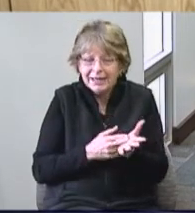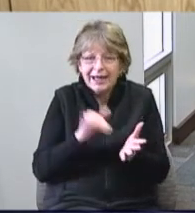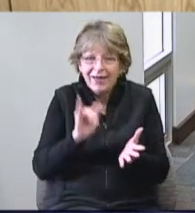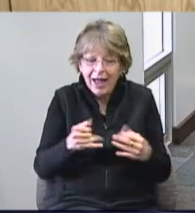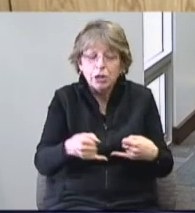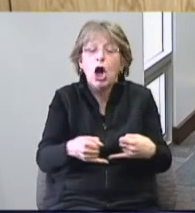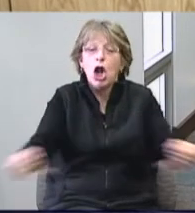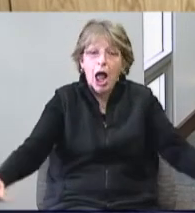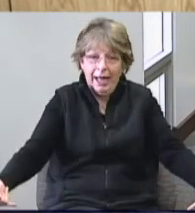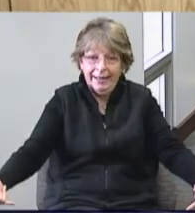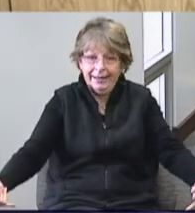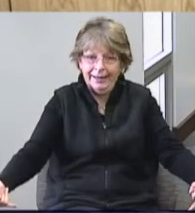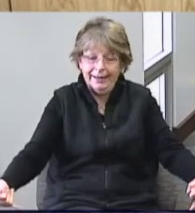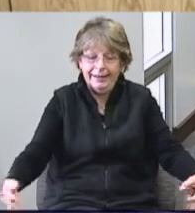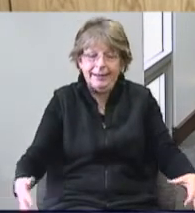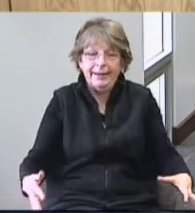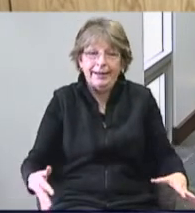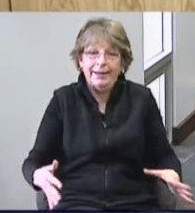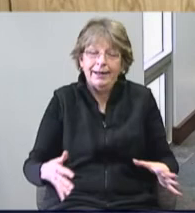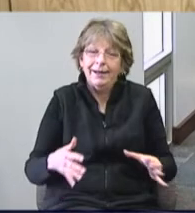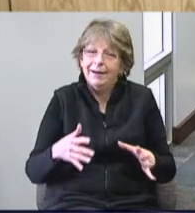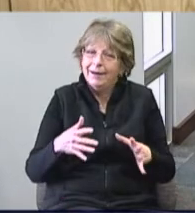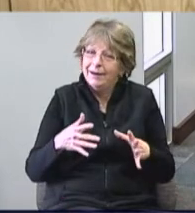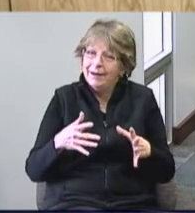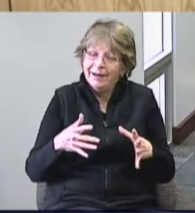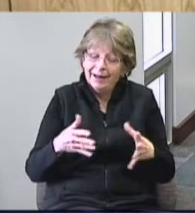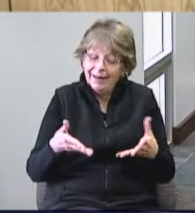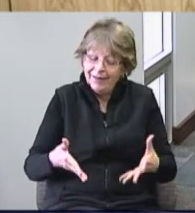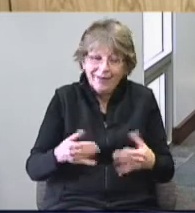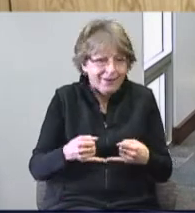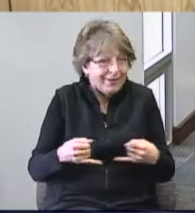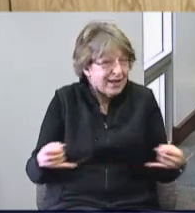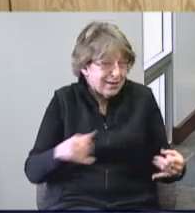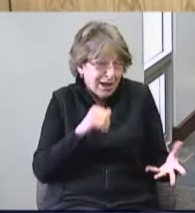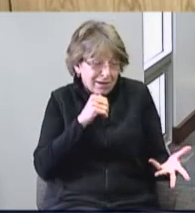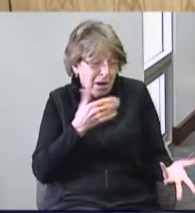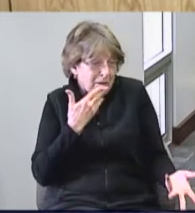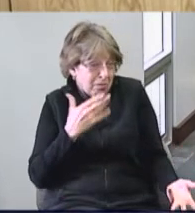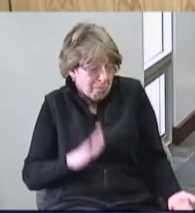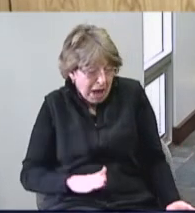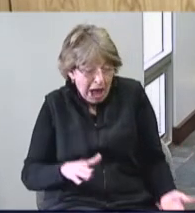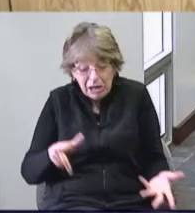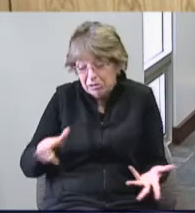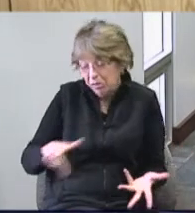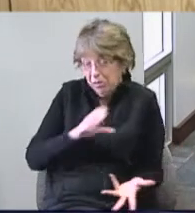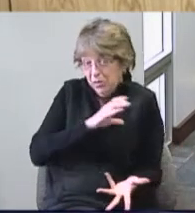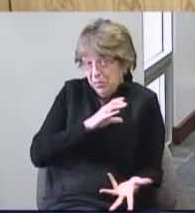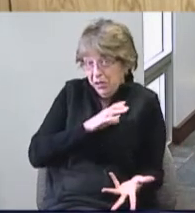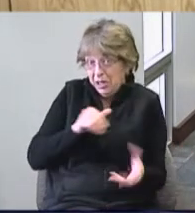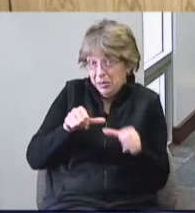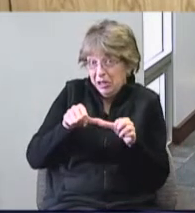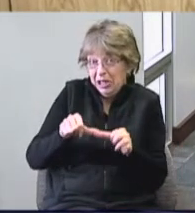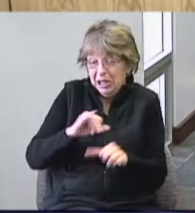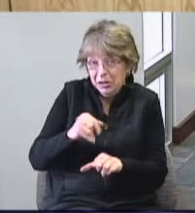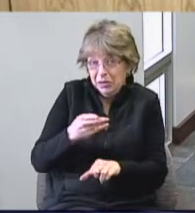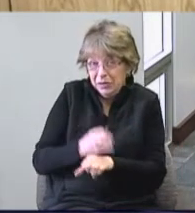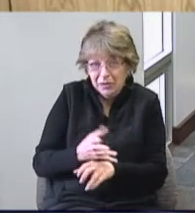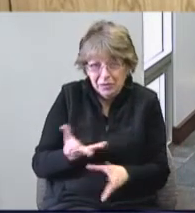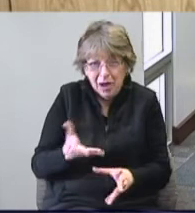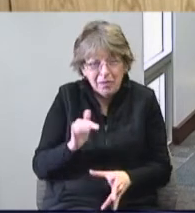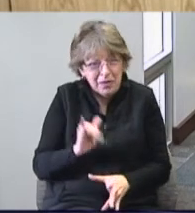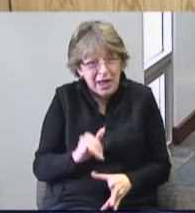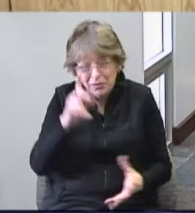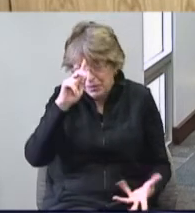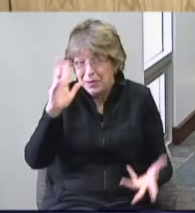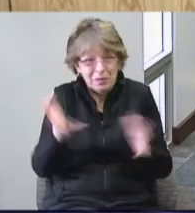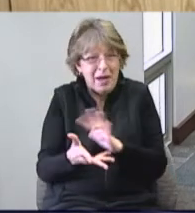not make, I guess, this lie was not as bad, so this officer keeps his job, because that's what this mess is